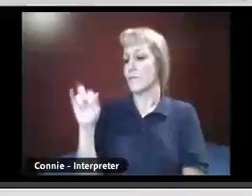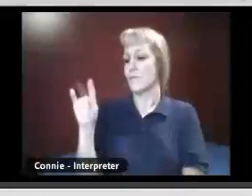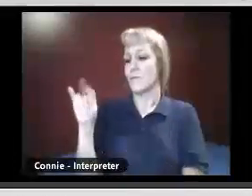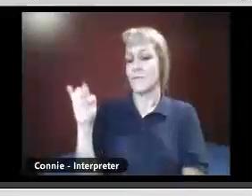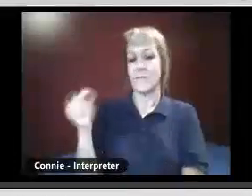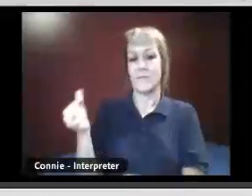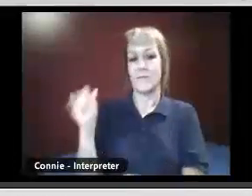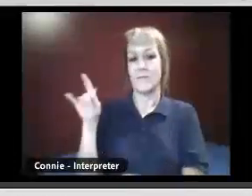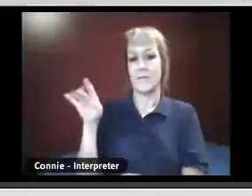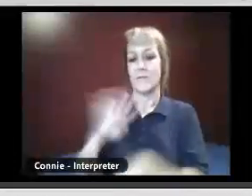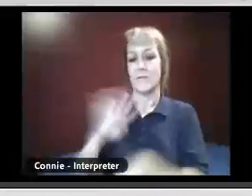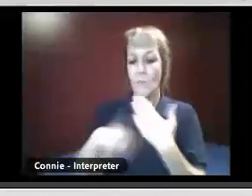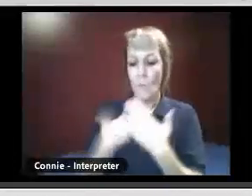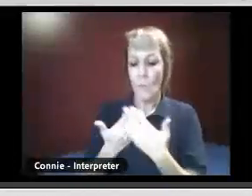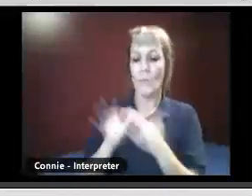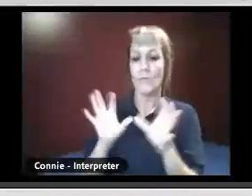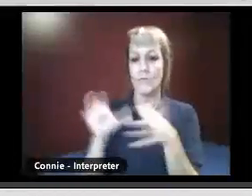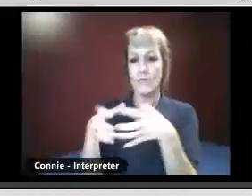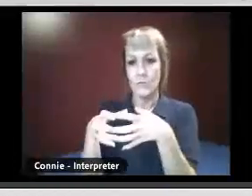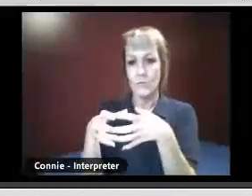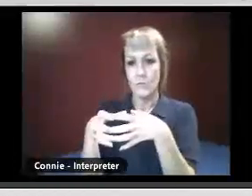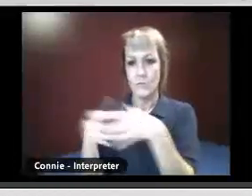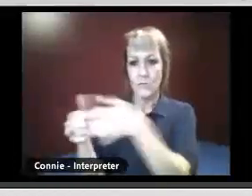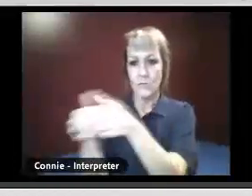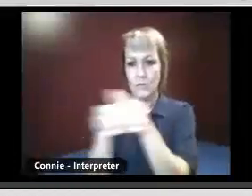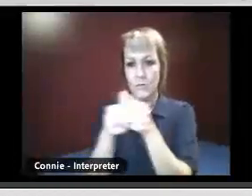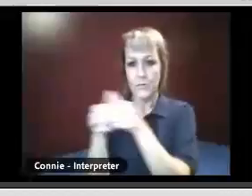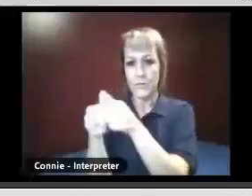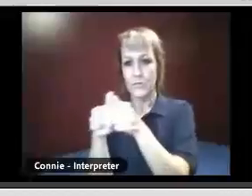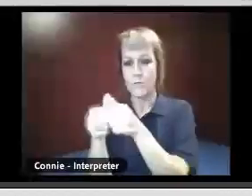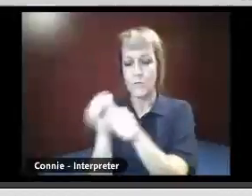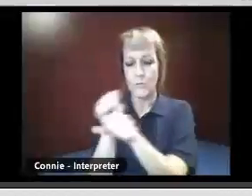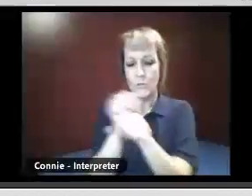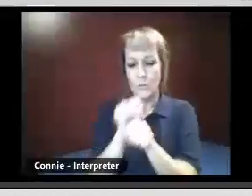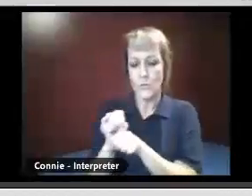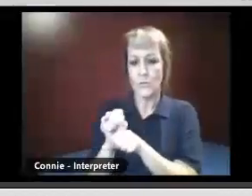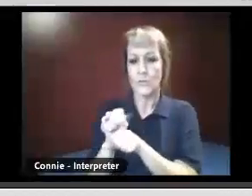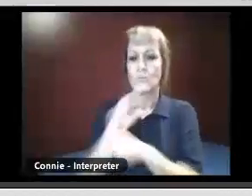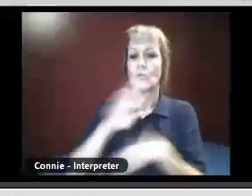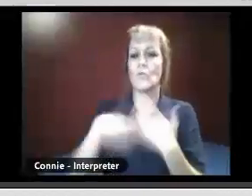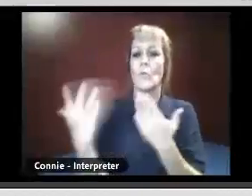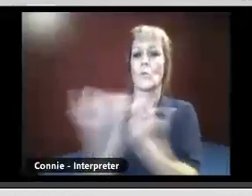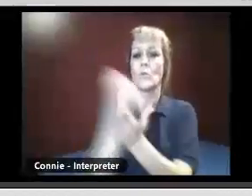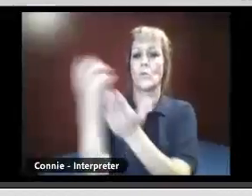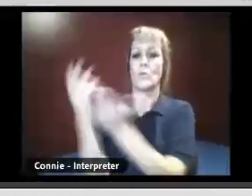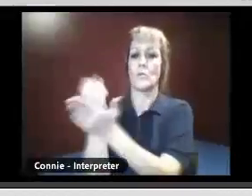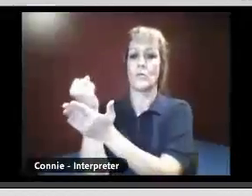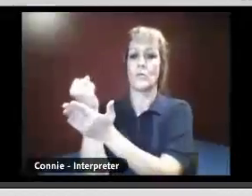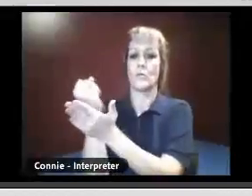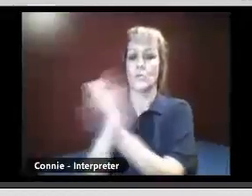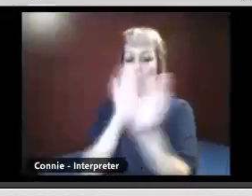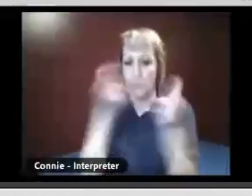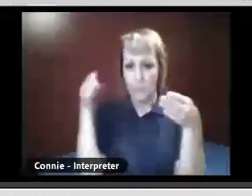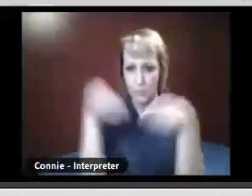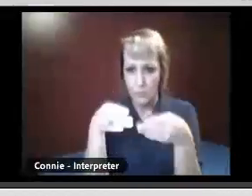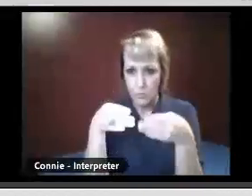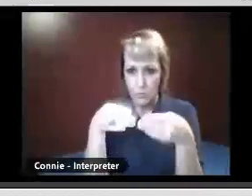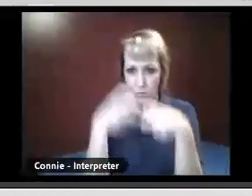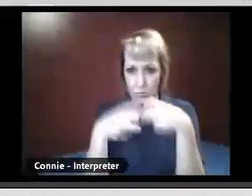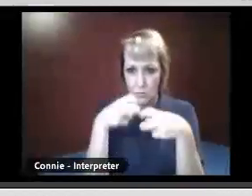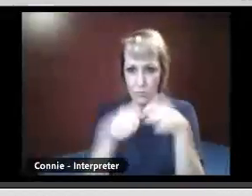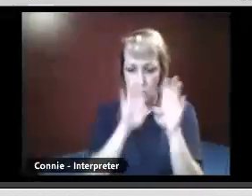all parties come together, right, to achieve what's called the win-win. This is when focus is on the issue,